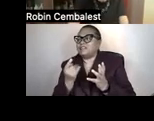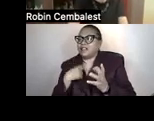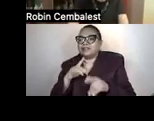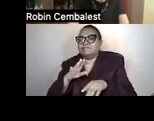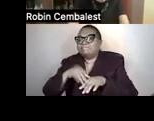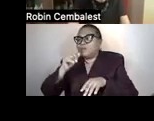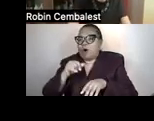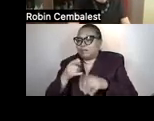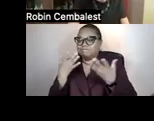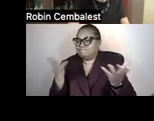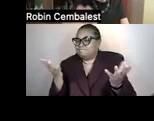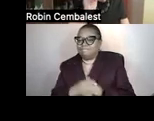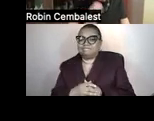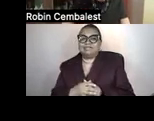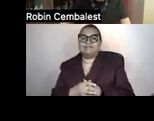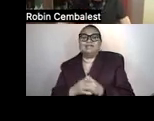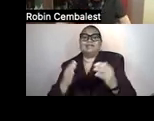out.